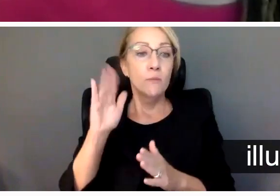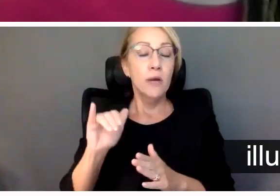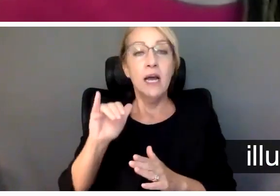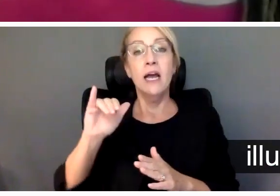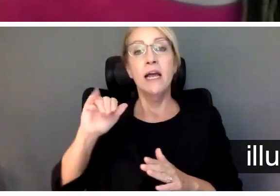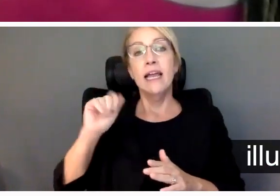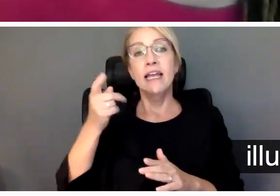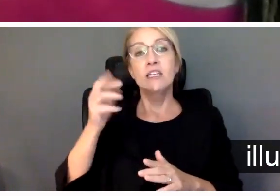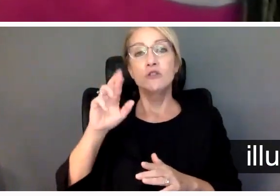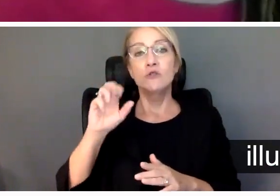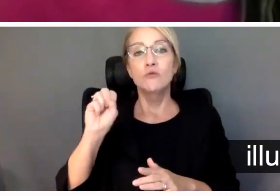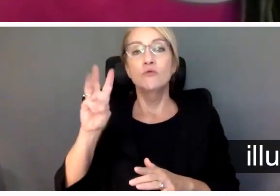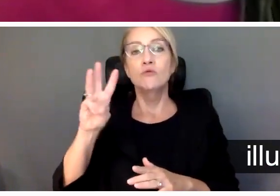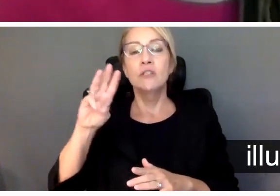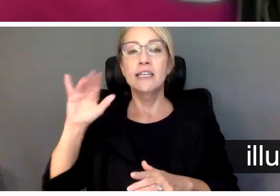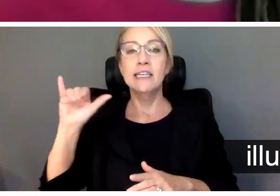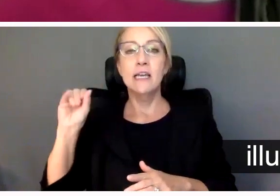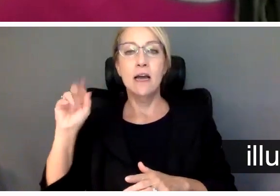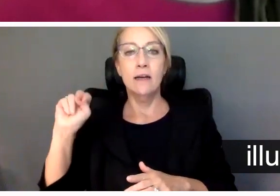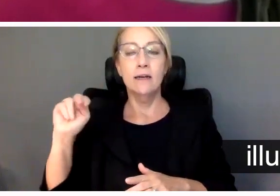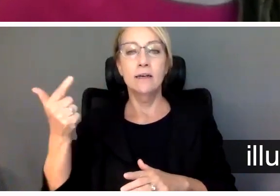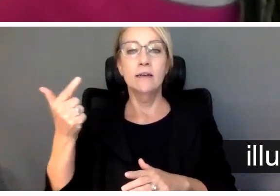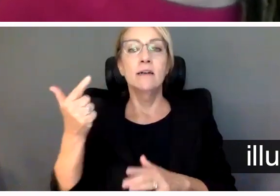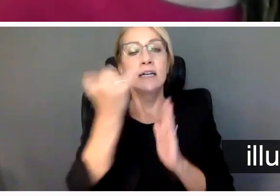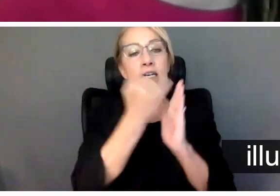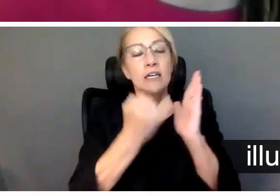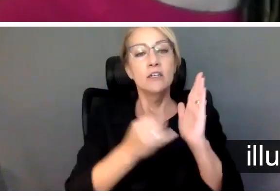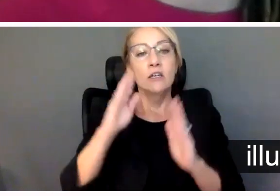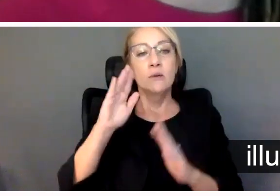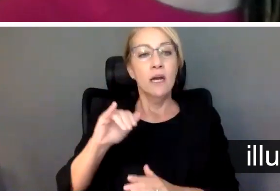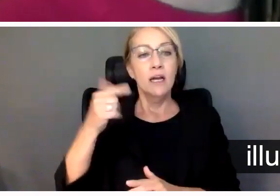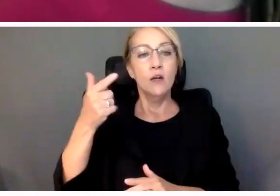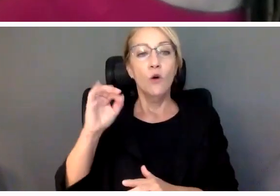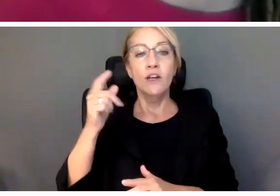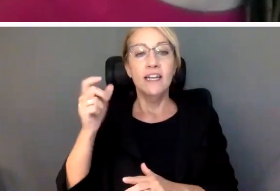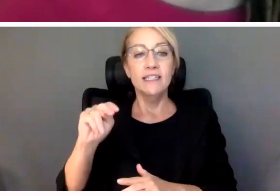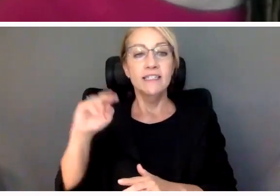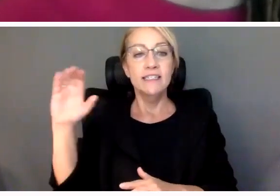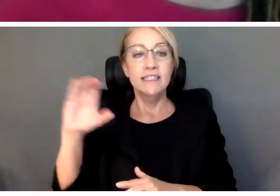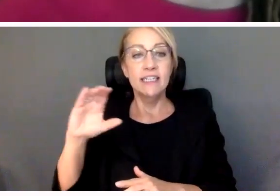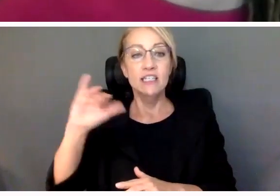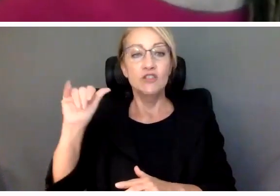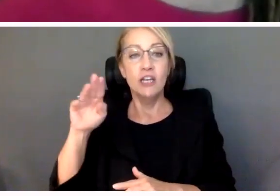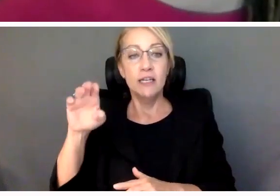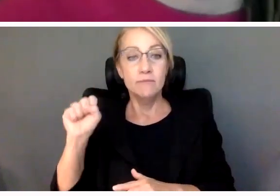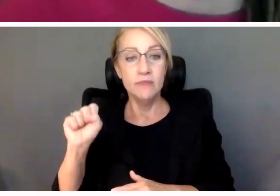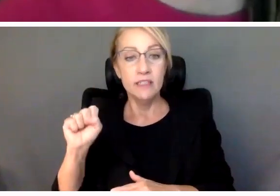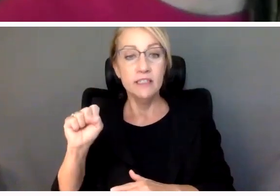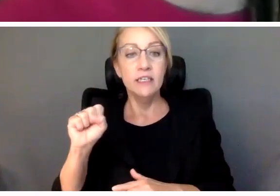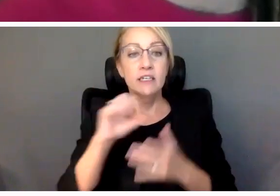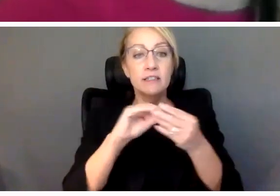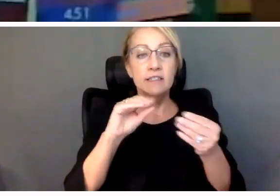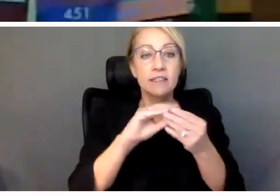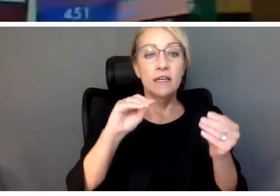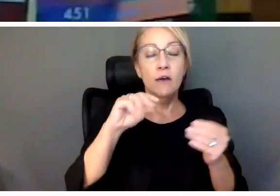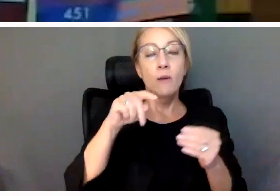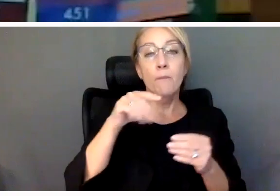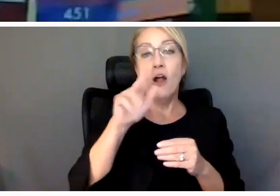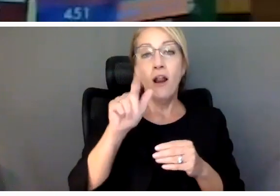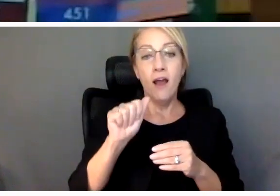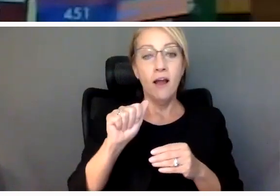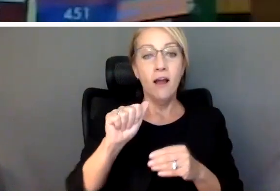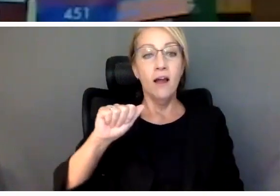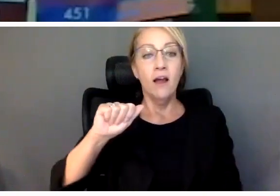Paula Young Shelton, illustrated by Gordon C. James, is a sincere honor.